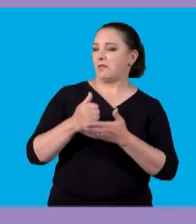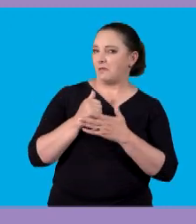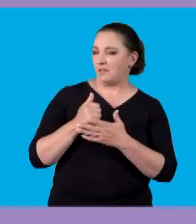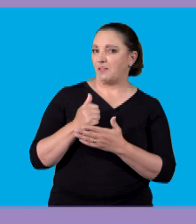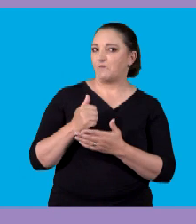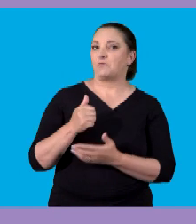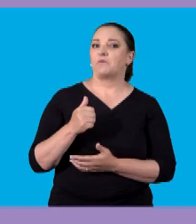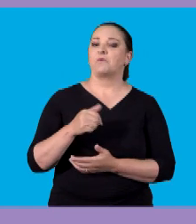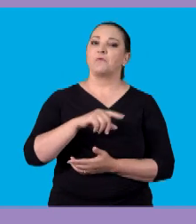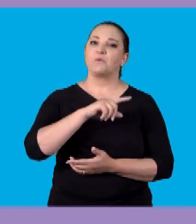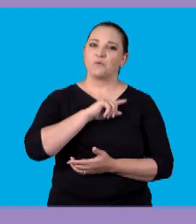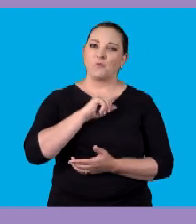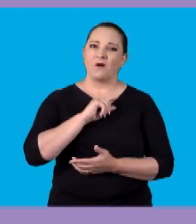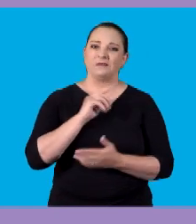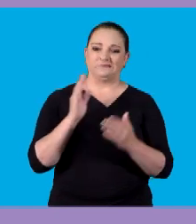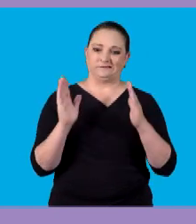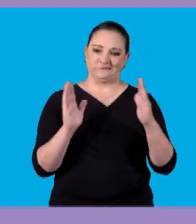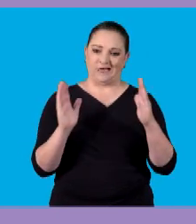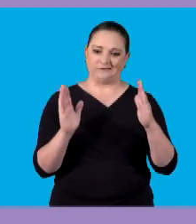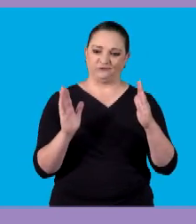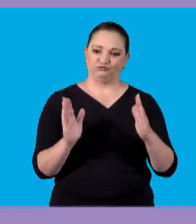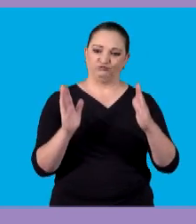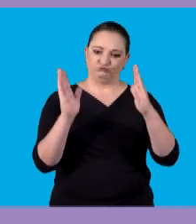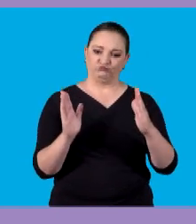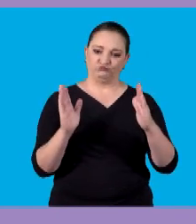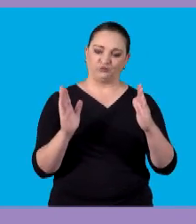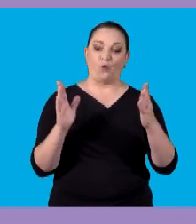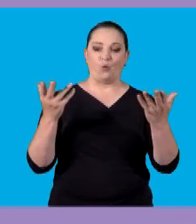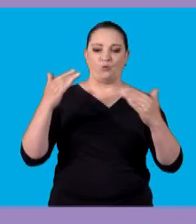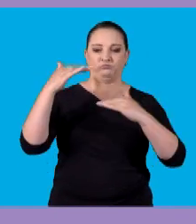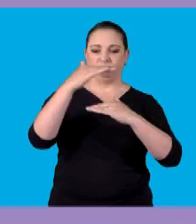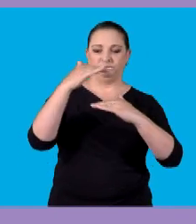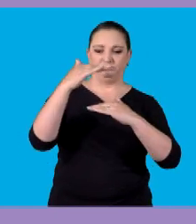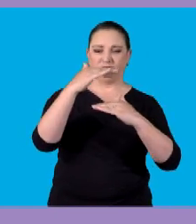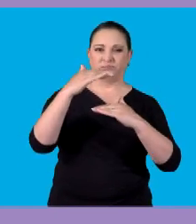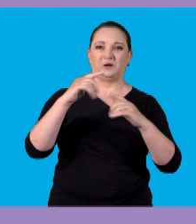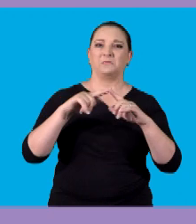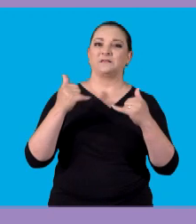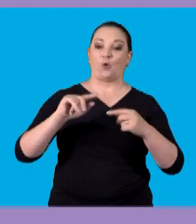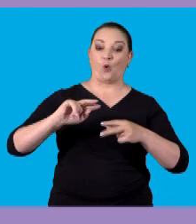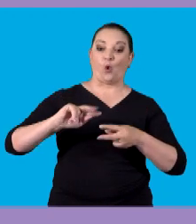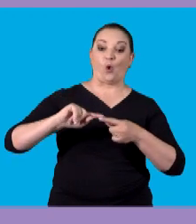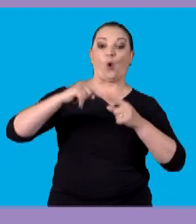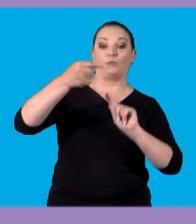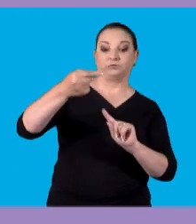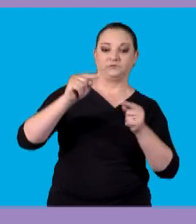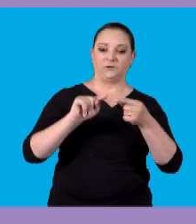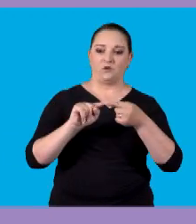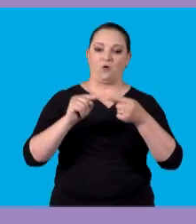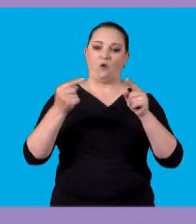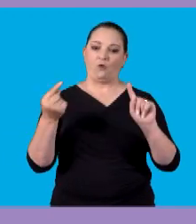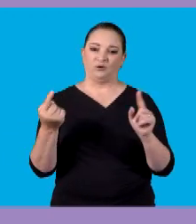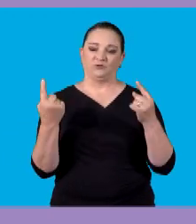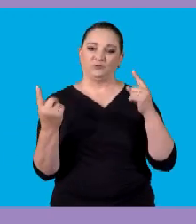parallelogram, we know that there are sides that are parallel. Now, which sides are these? These are the opposite